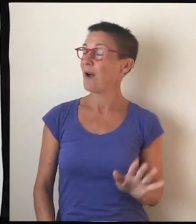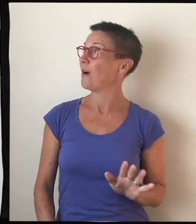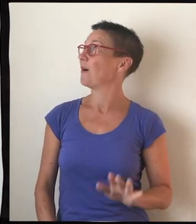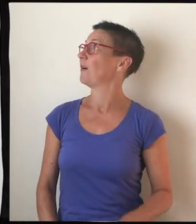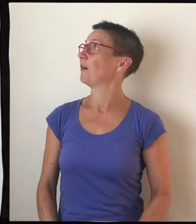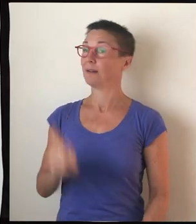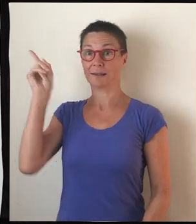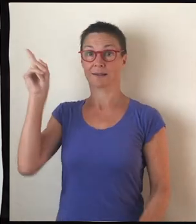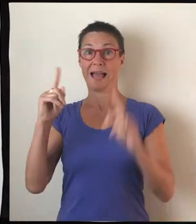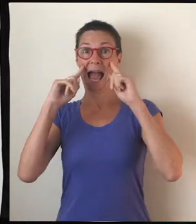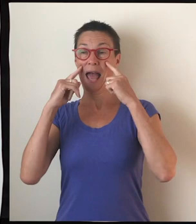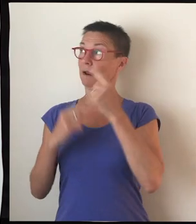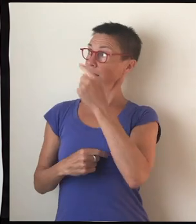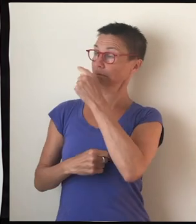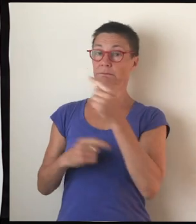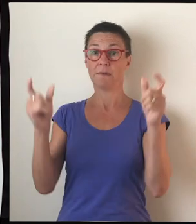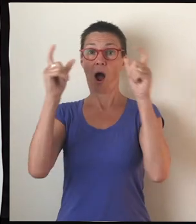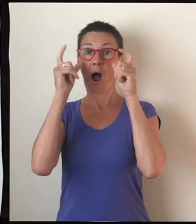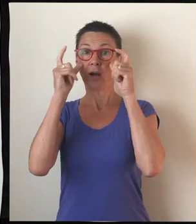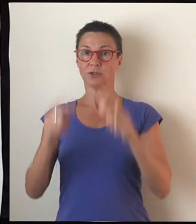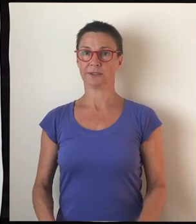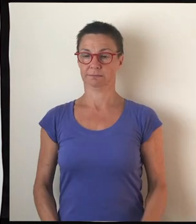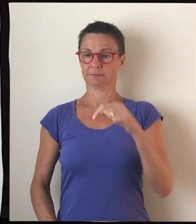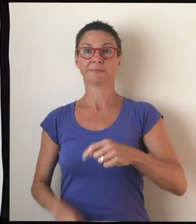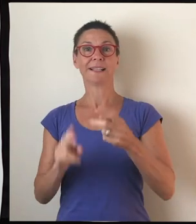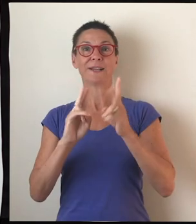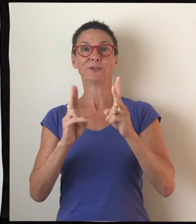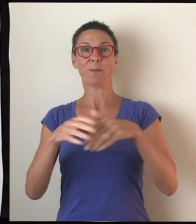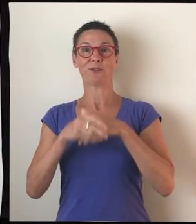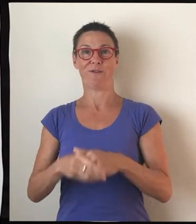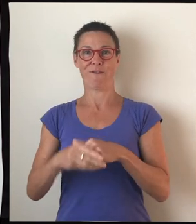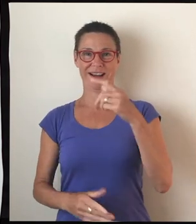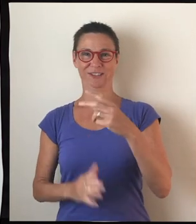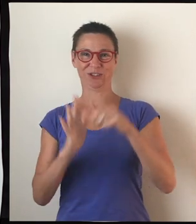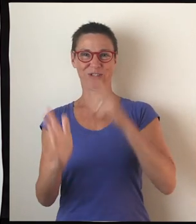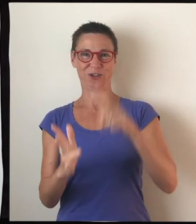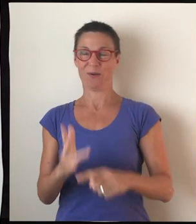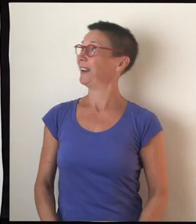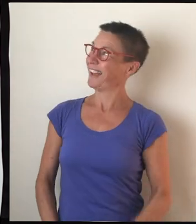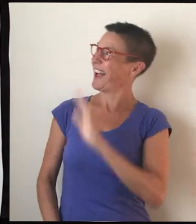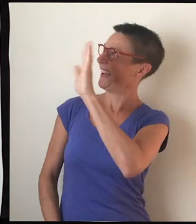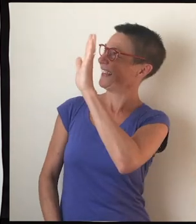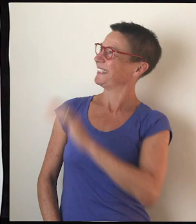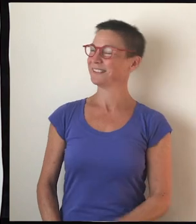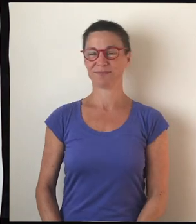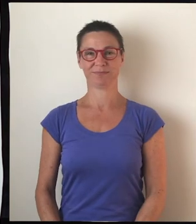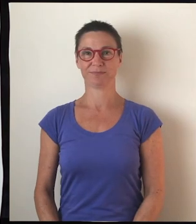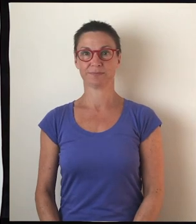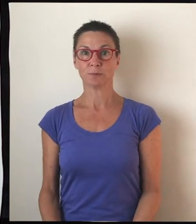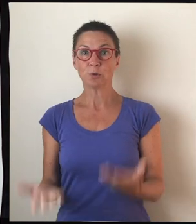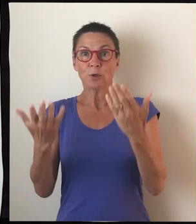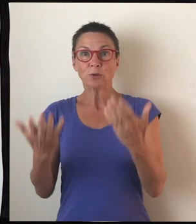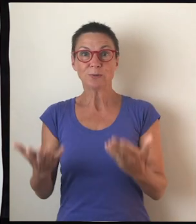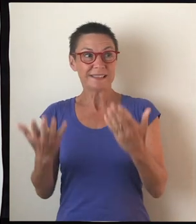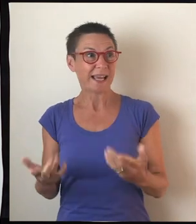Hello! My name's Anna. And my name's Arji. And this is our friend Joe. Hi, Joe! On